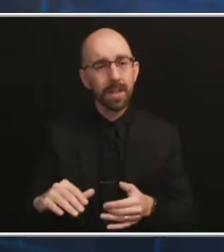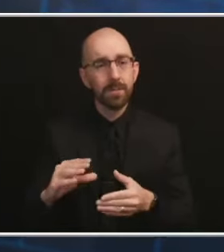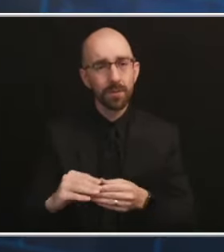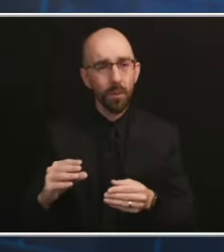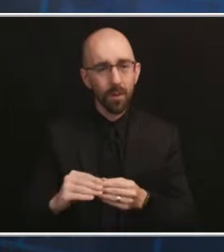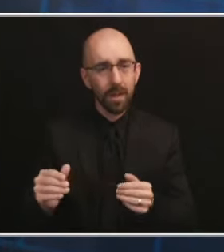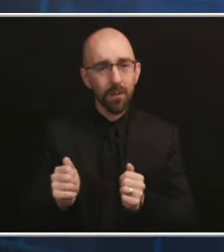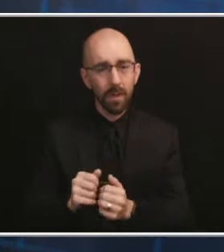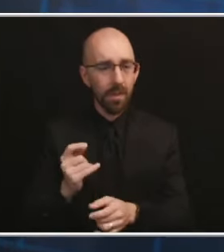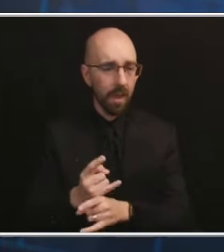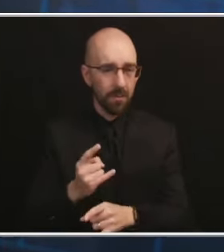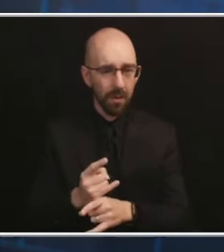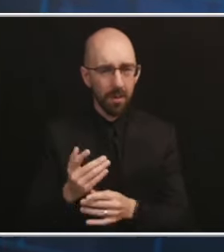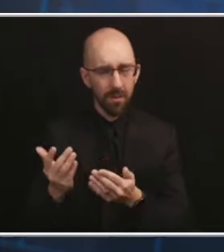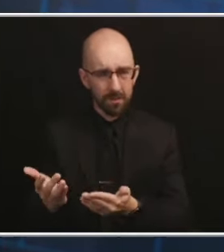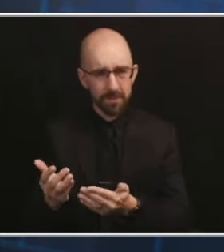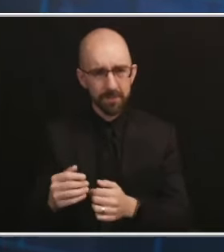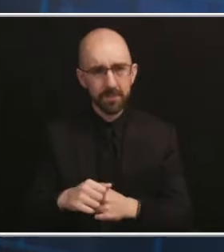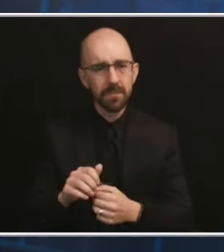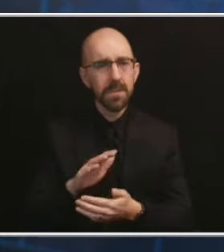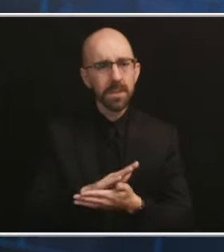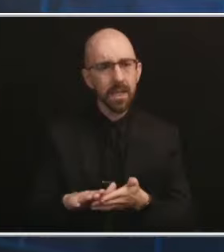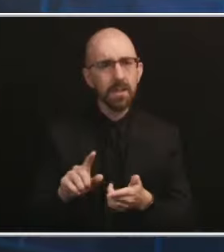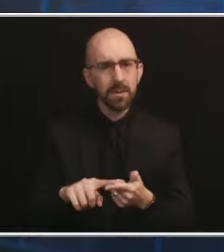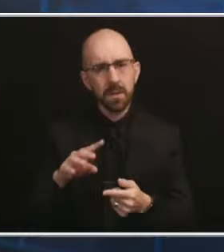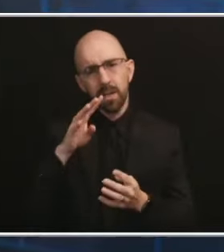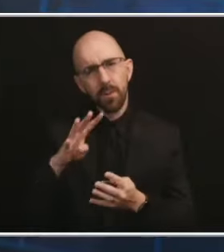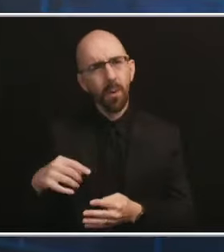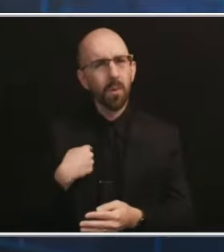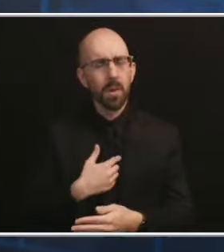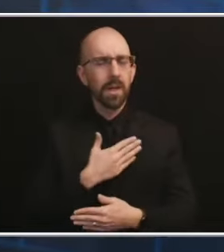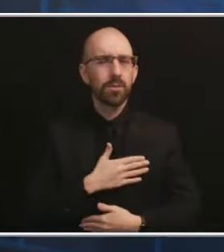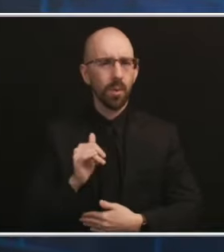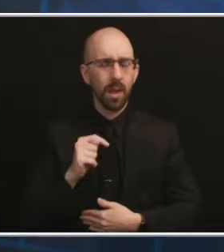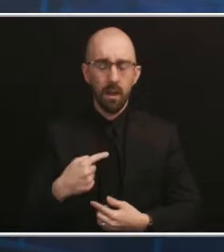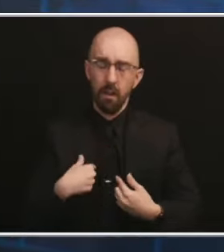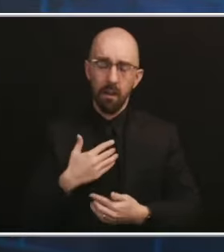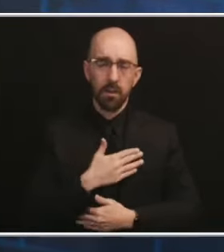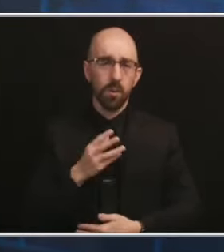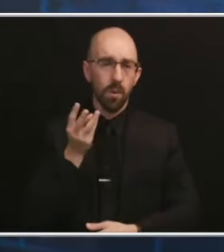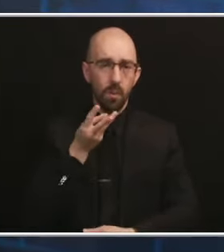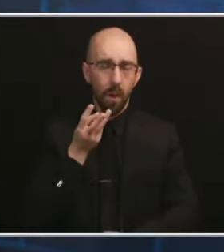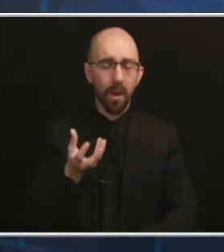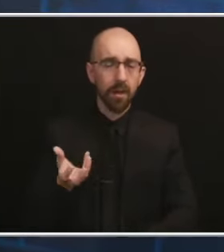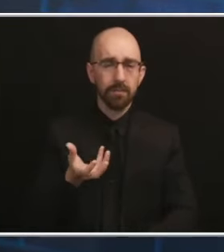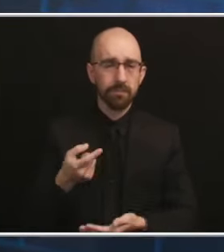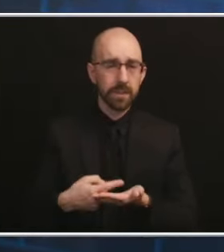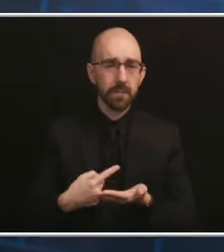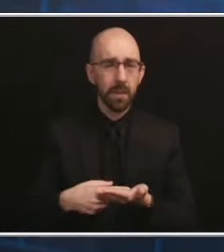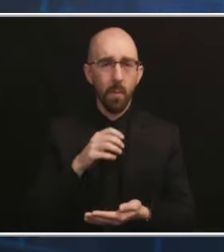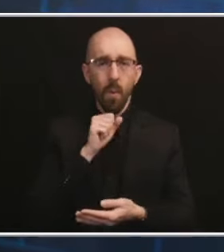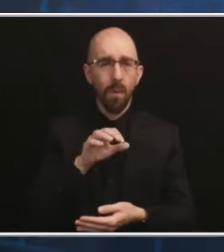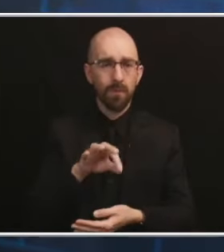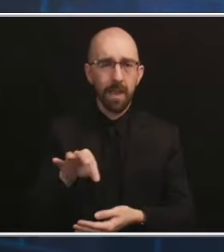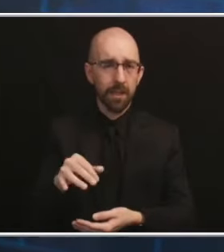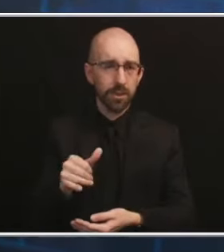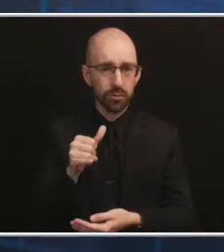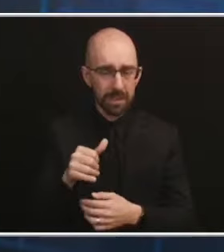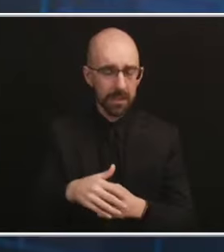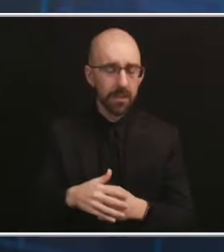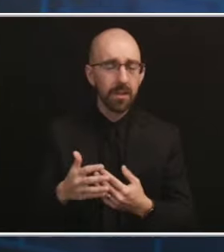alcohol. It's nice to ignore it because we all enjoy, or at least I enjoy, a glass of wine or an old-fashioned. But at the end of the day,